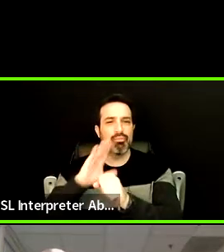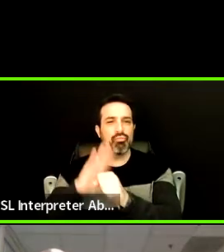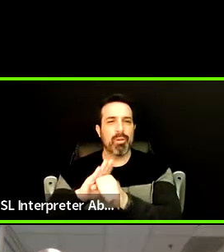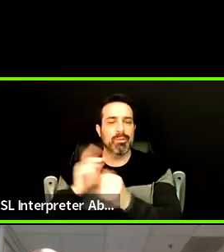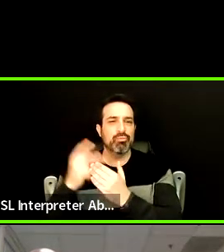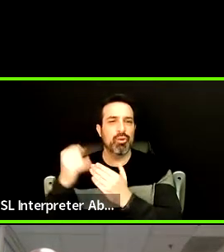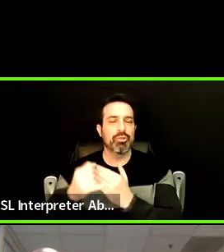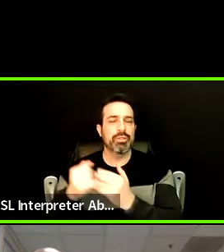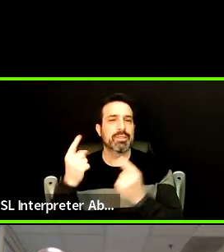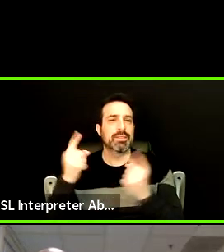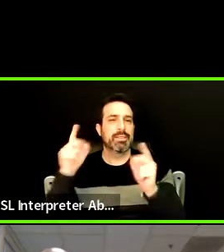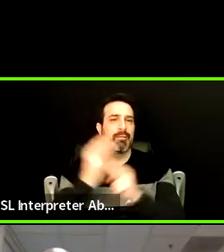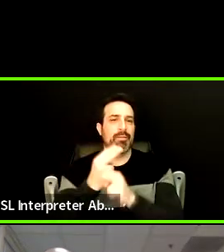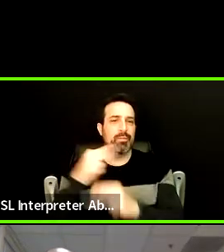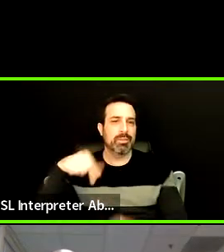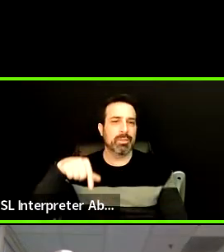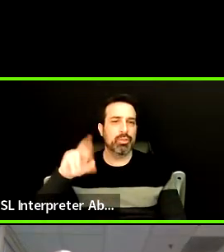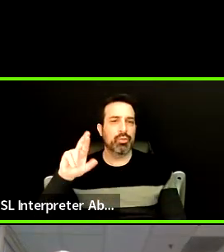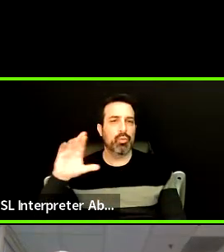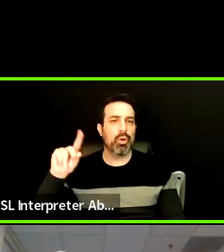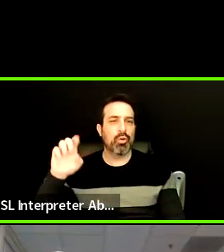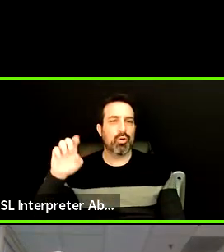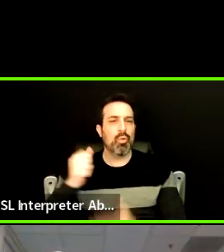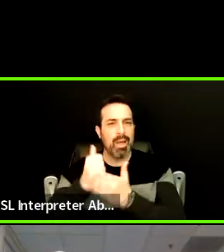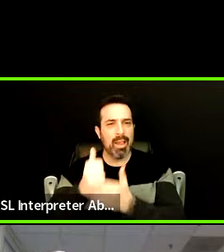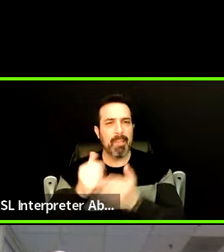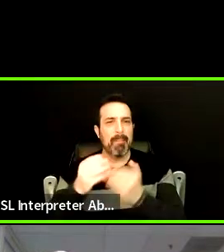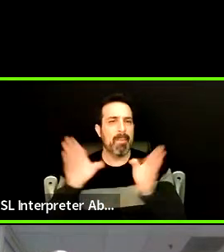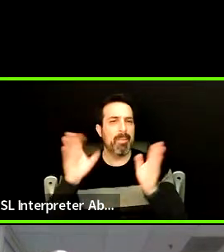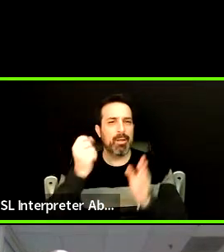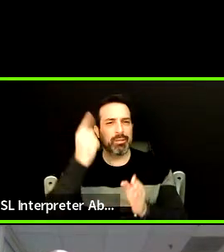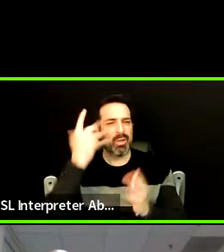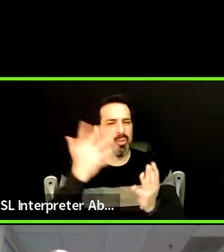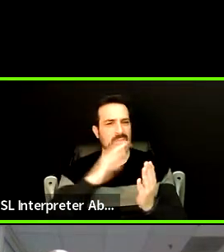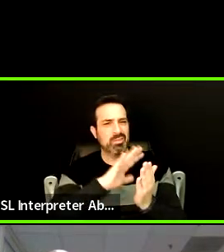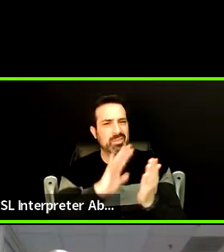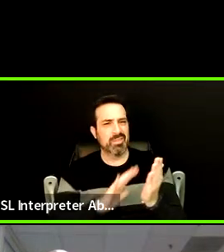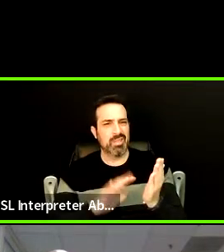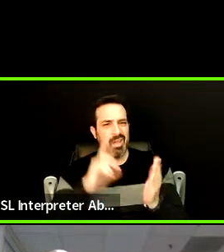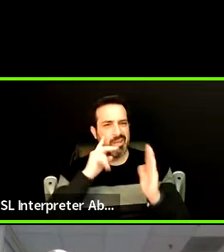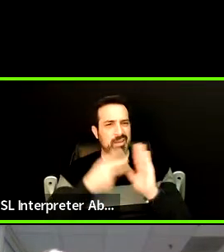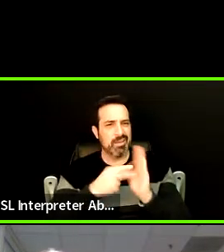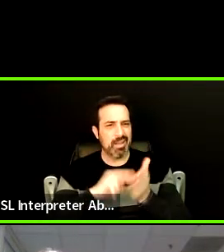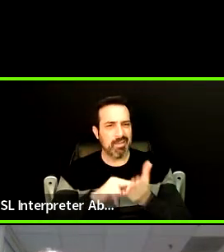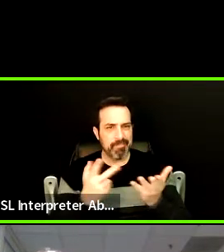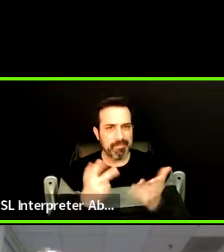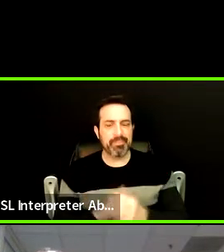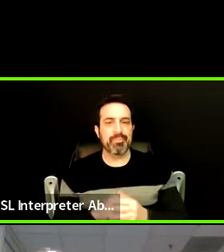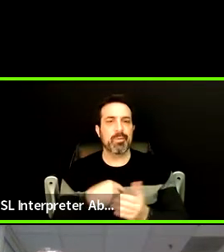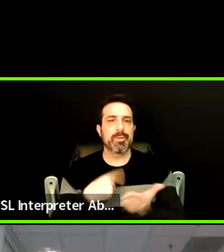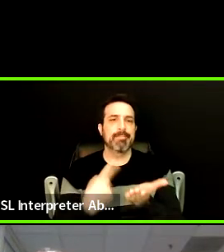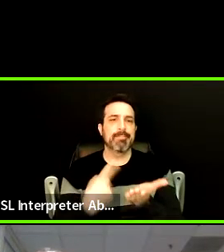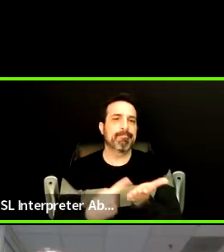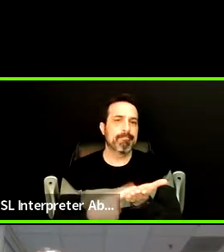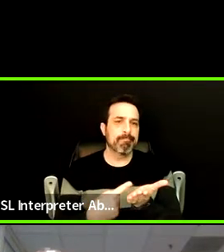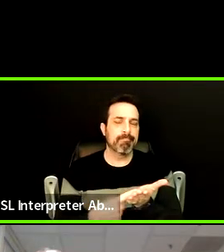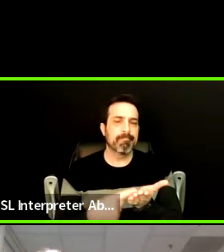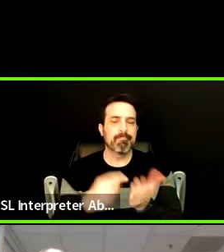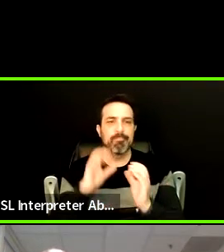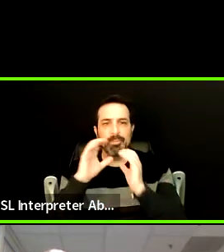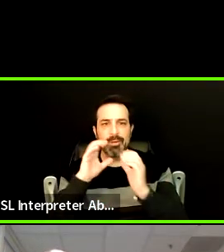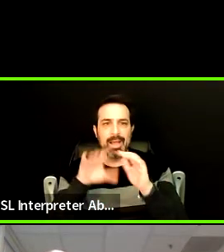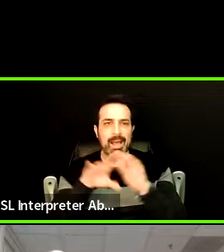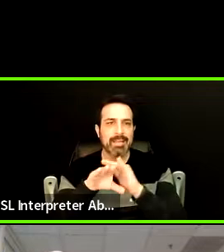using QR codes for helping the public understand what the design intent is. We talked about maintaining access